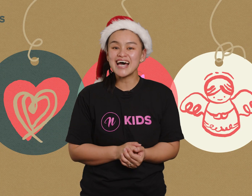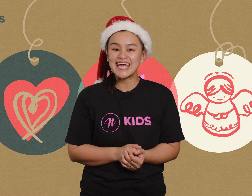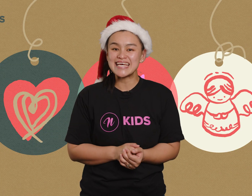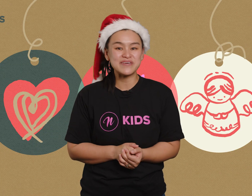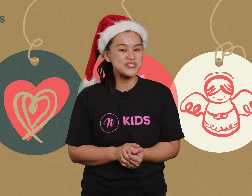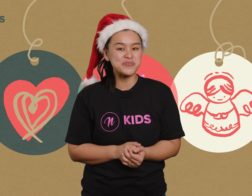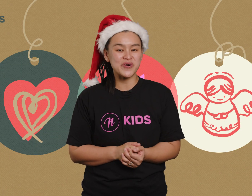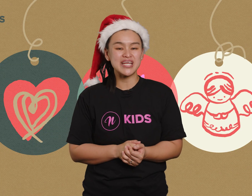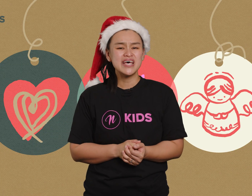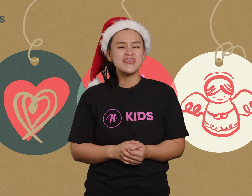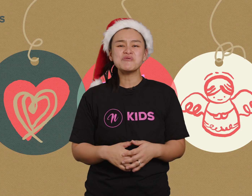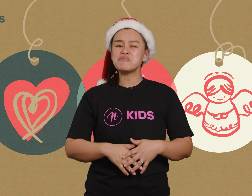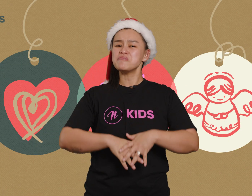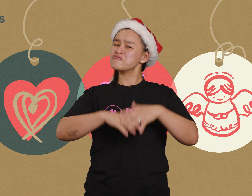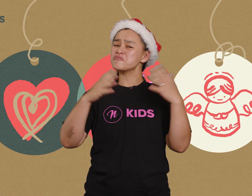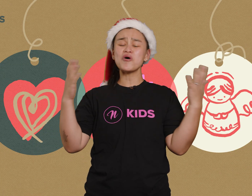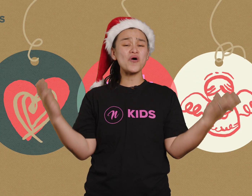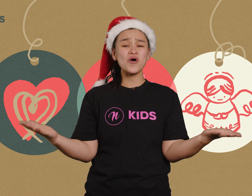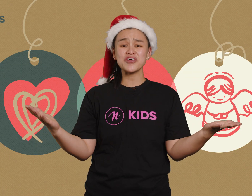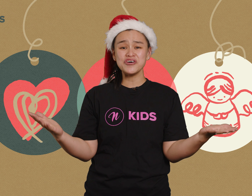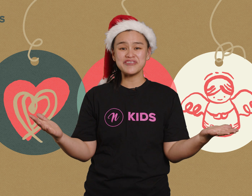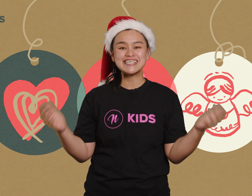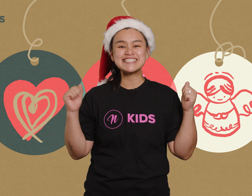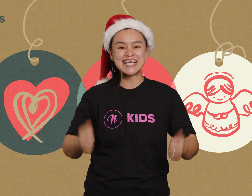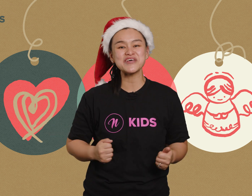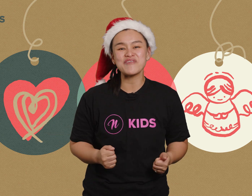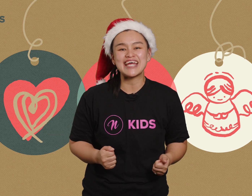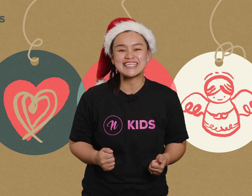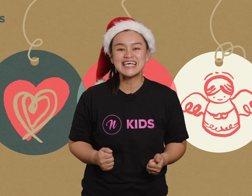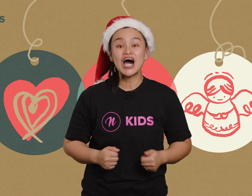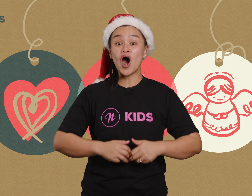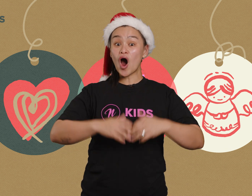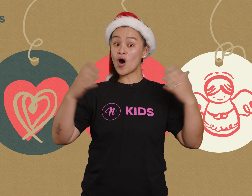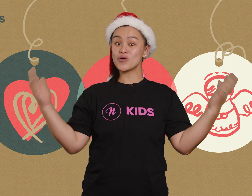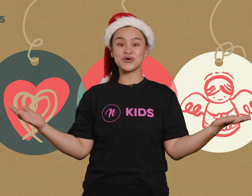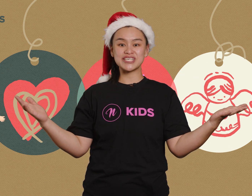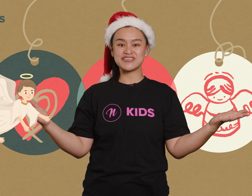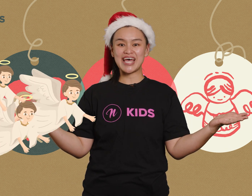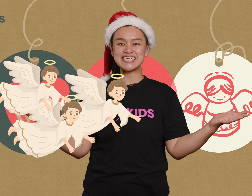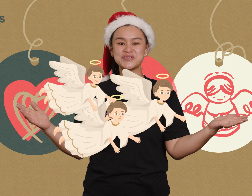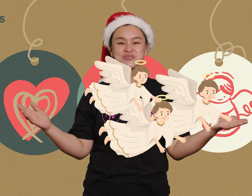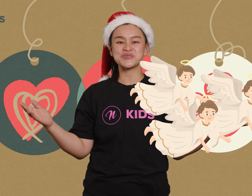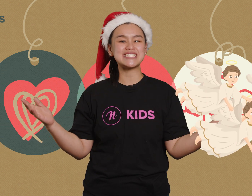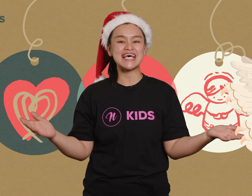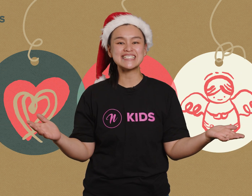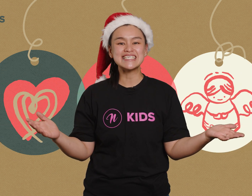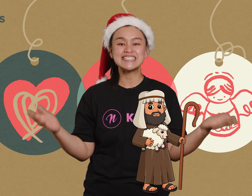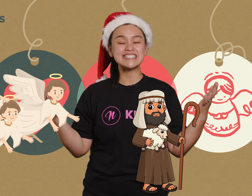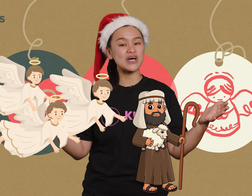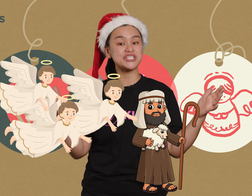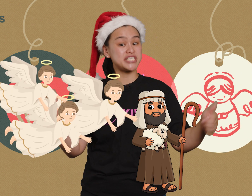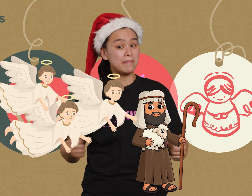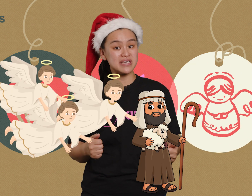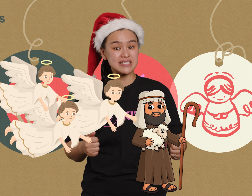on the night he was born, there were people from all over who celebrated. A whole chorus of angels were sent